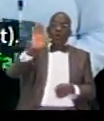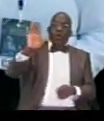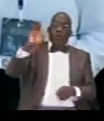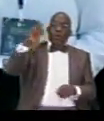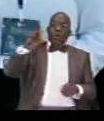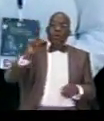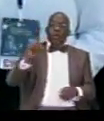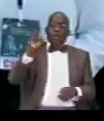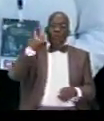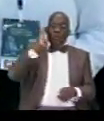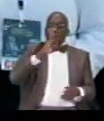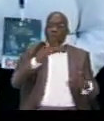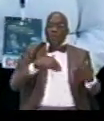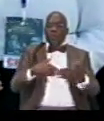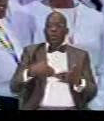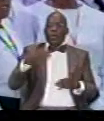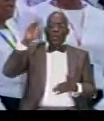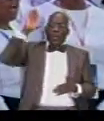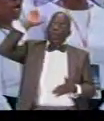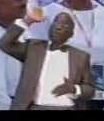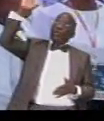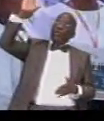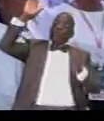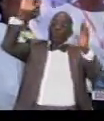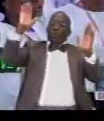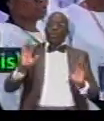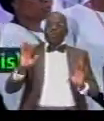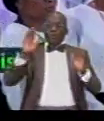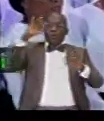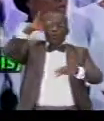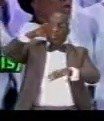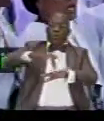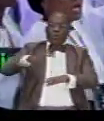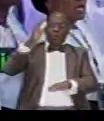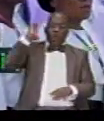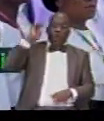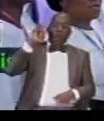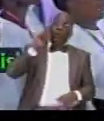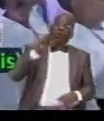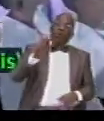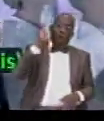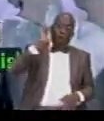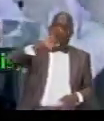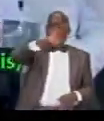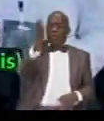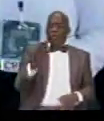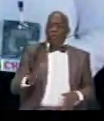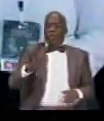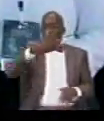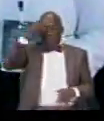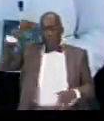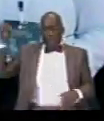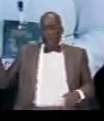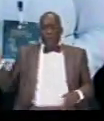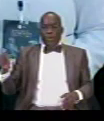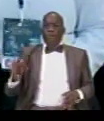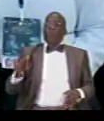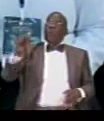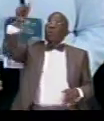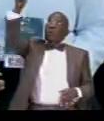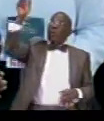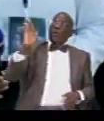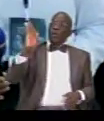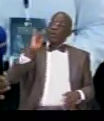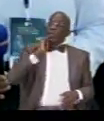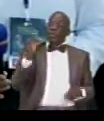met. His miracle told, you'll never forget. God is